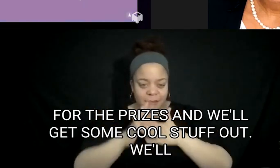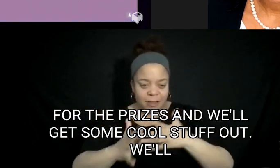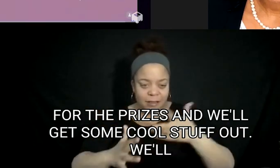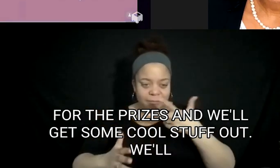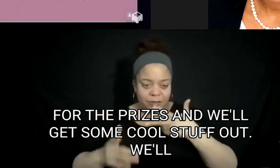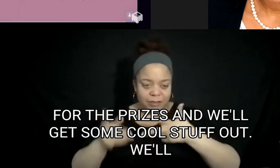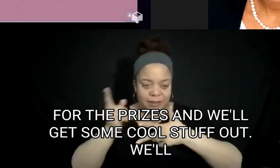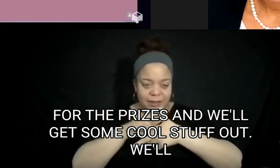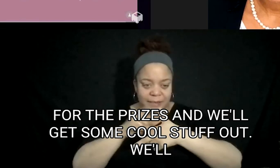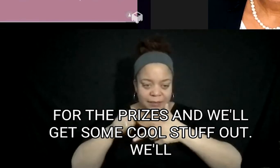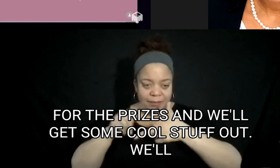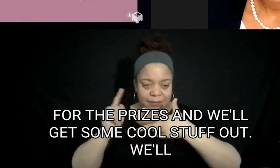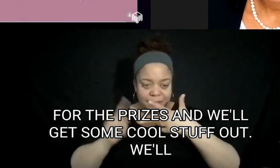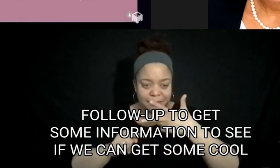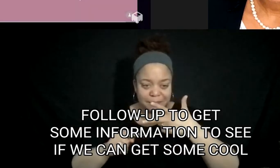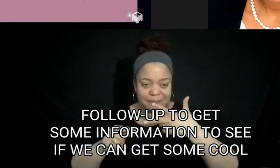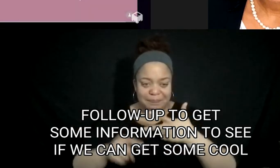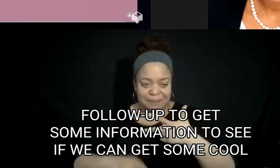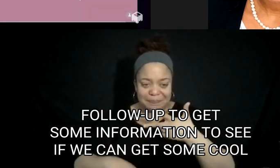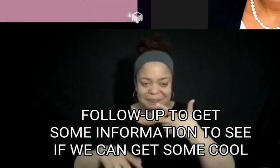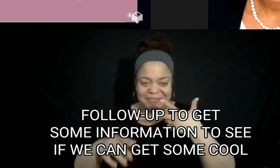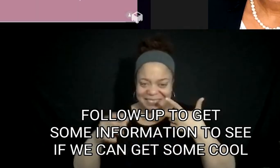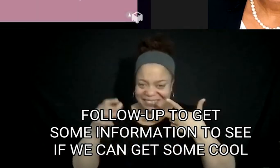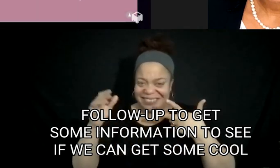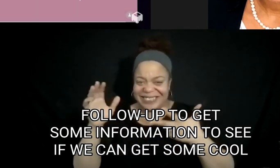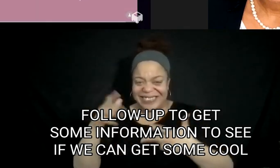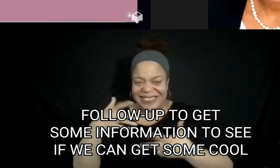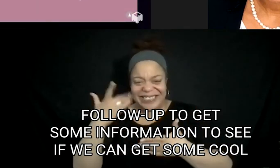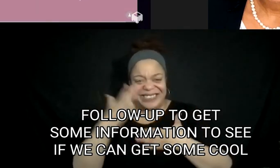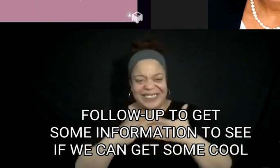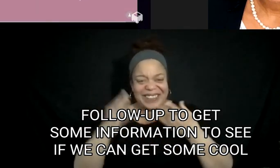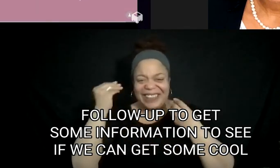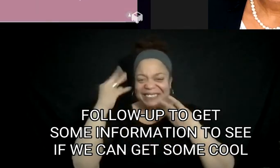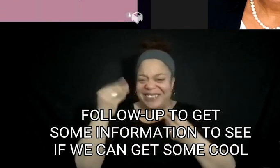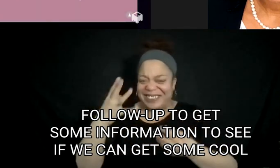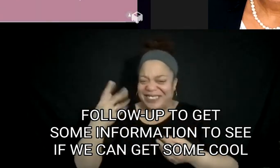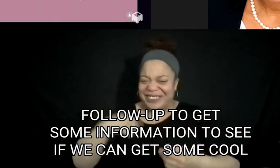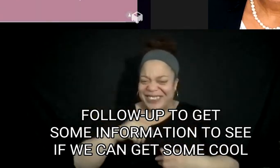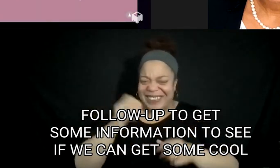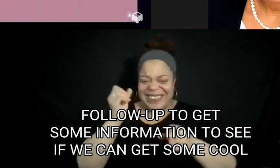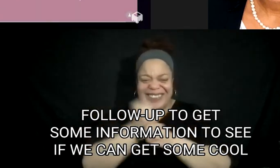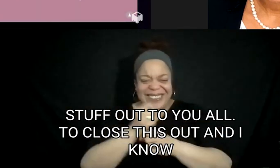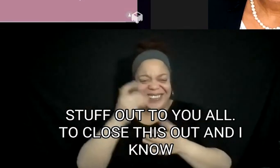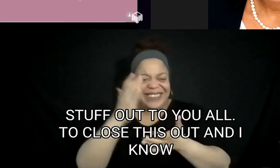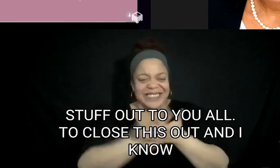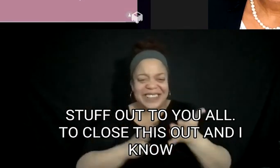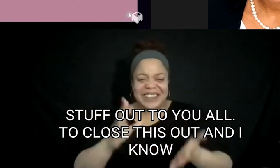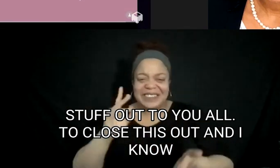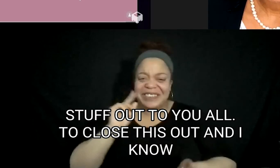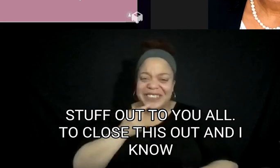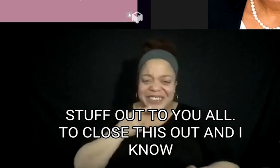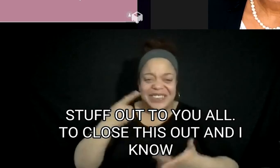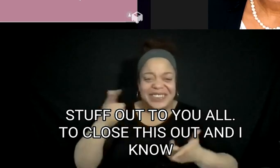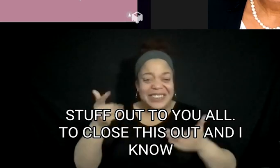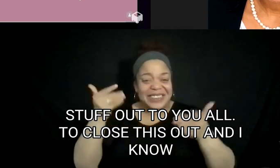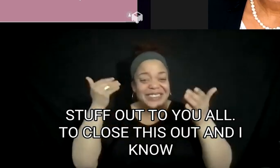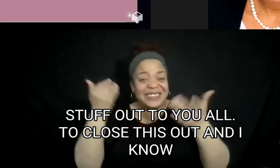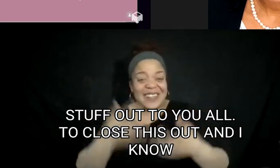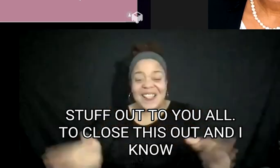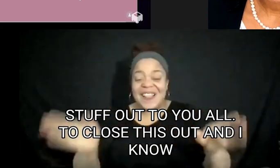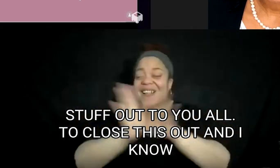y'all. Now, to close this out, and I know I'm slightly over time, but I also started slightly late, so I hope you will hang with me.